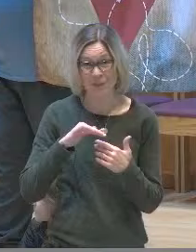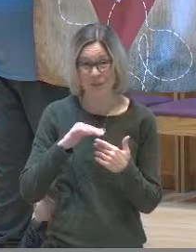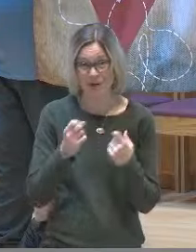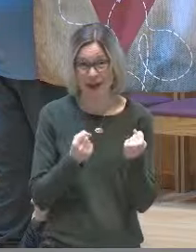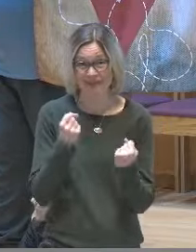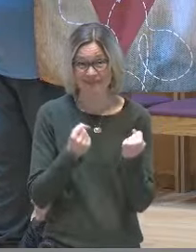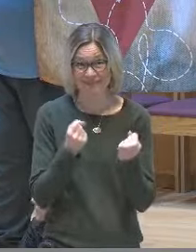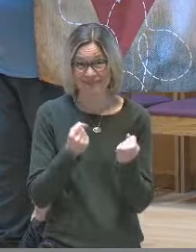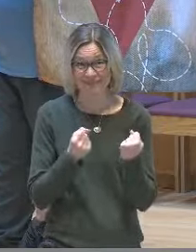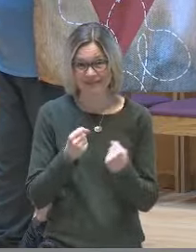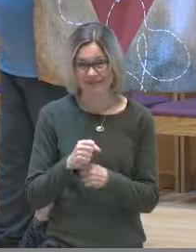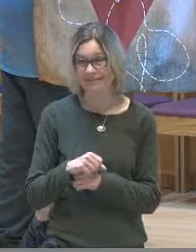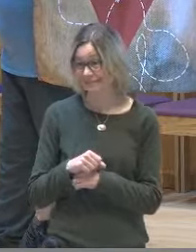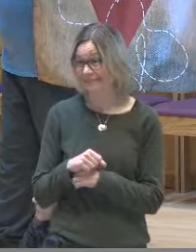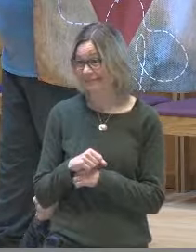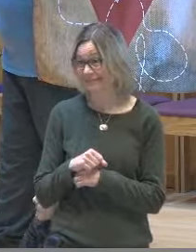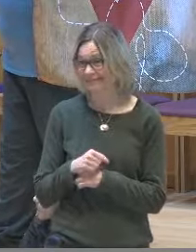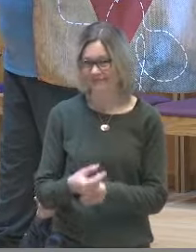Okay, give me my keys back.